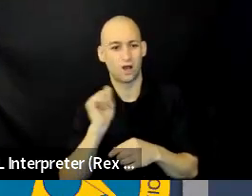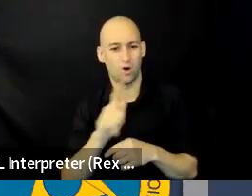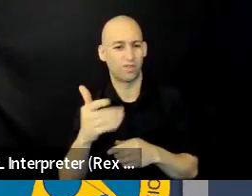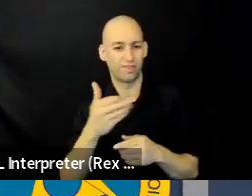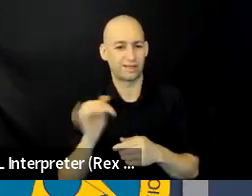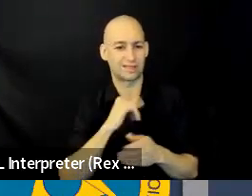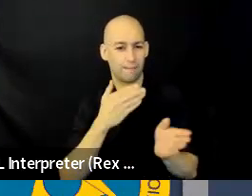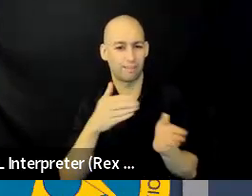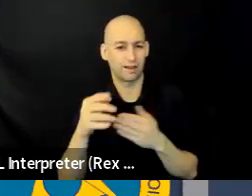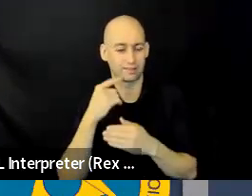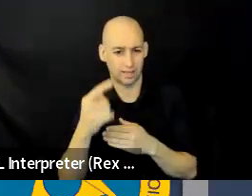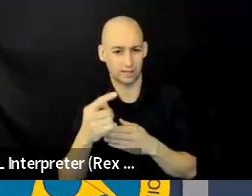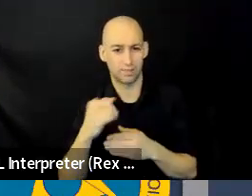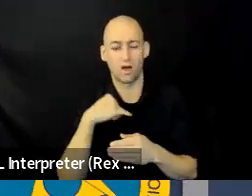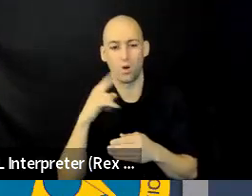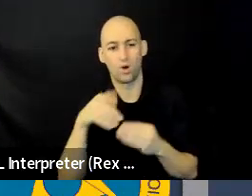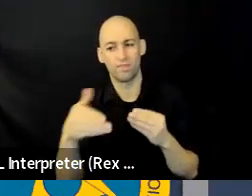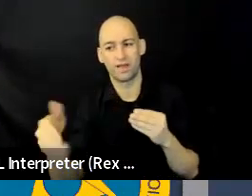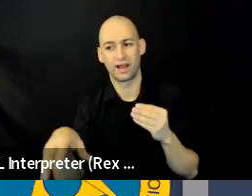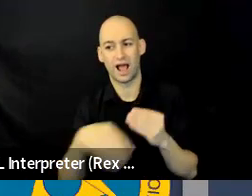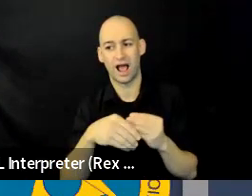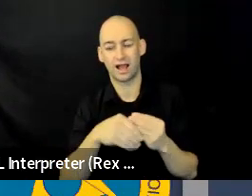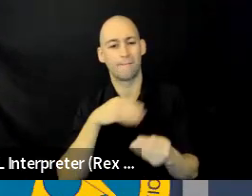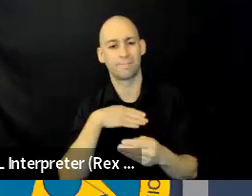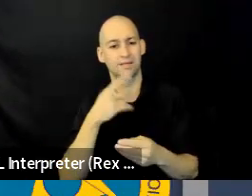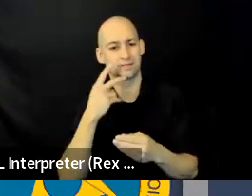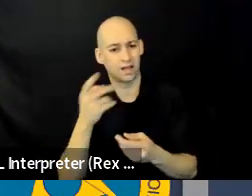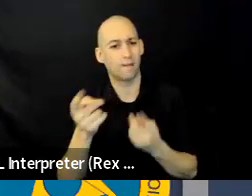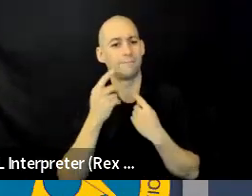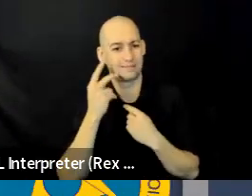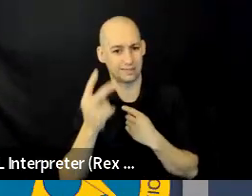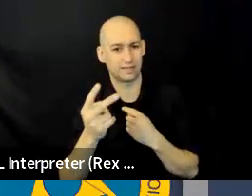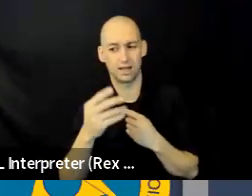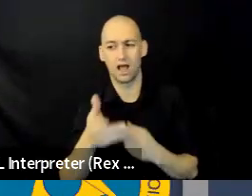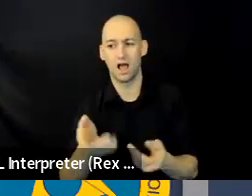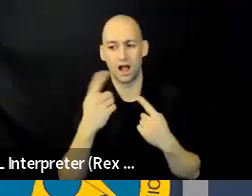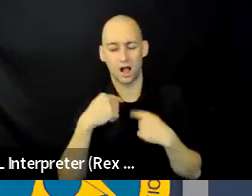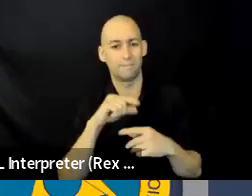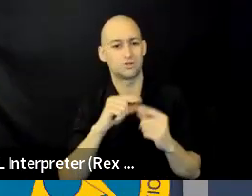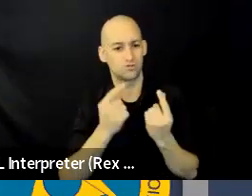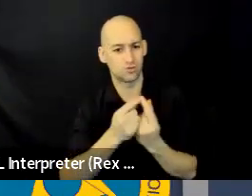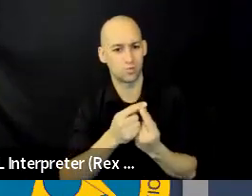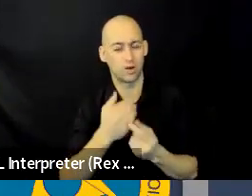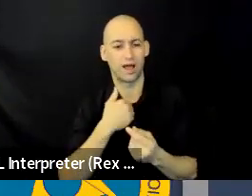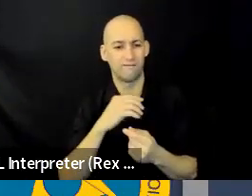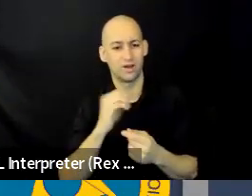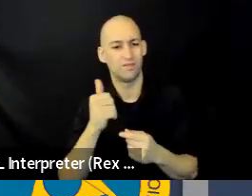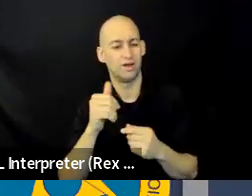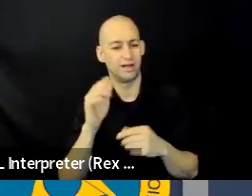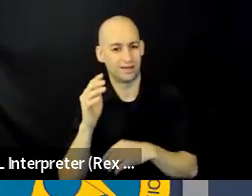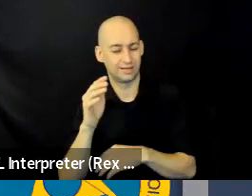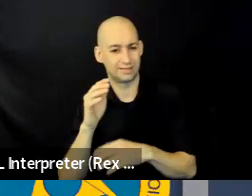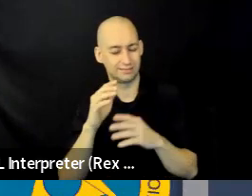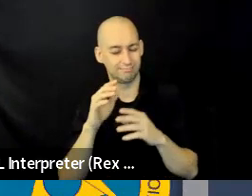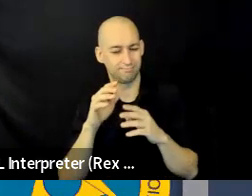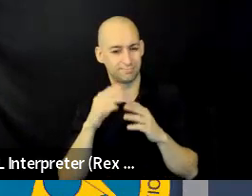I have one thing to add. Please come see it. Come as a group. We can hold another town hall. Come as an individual